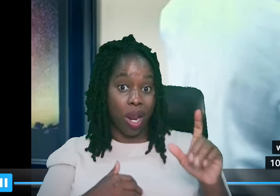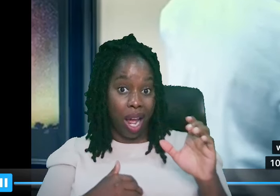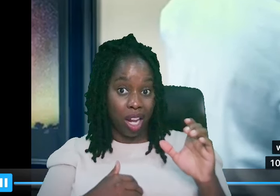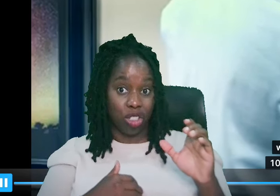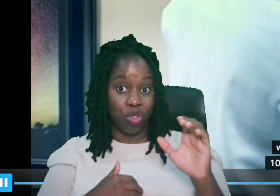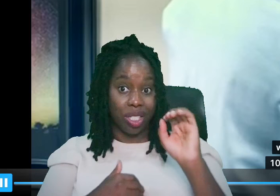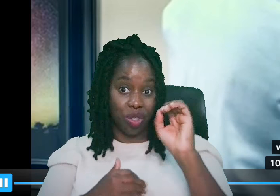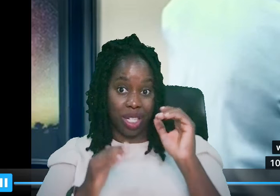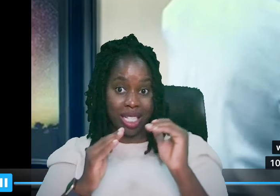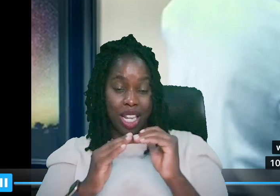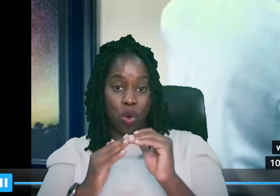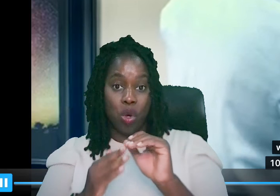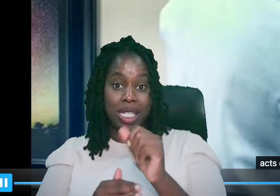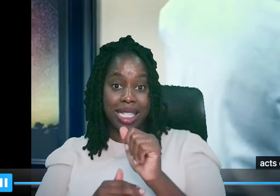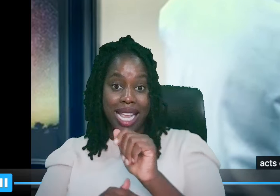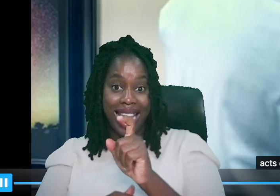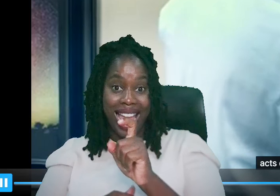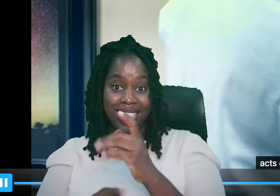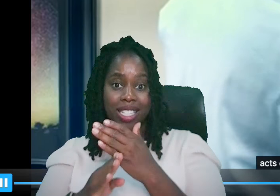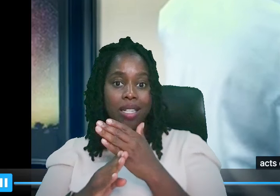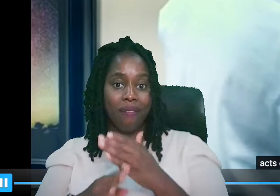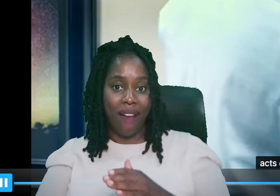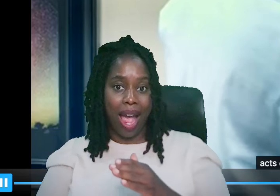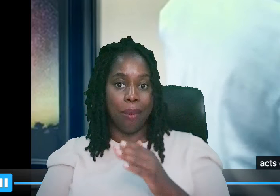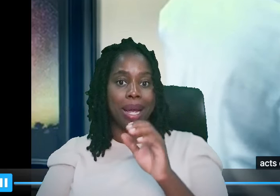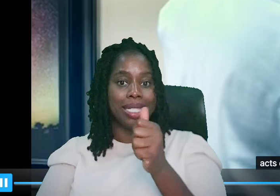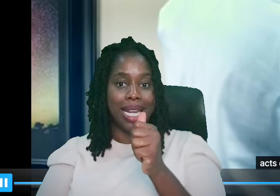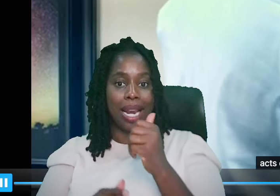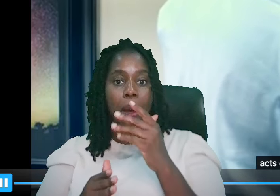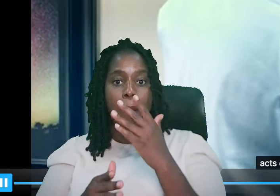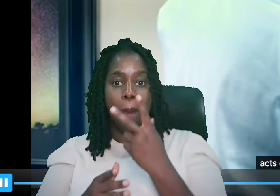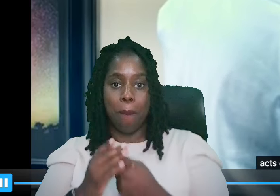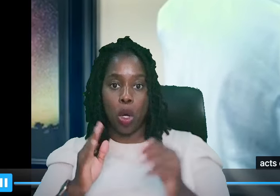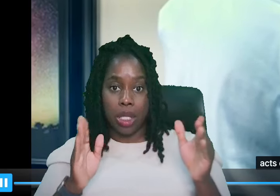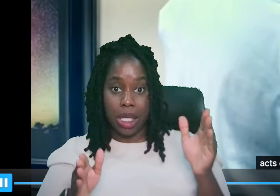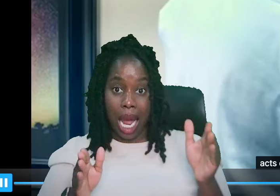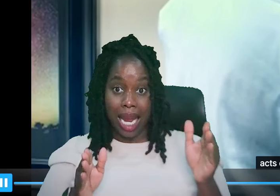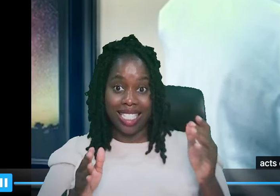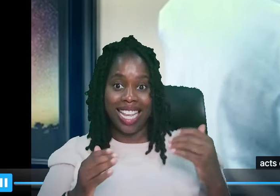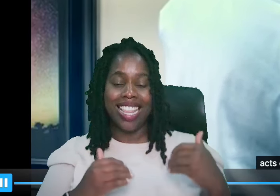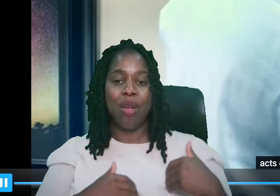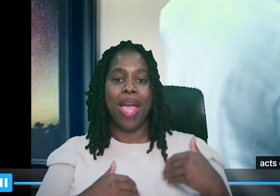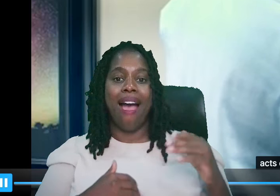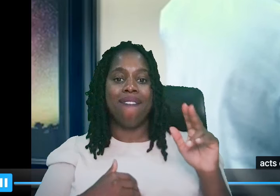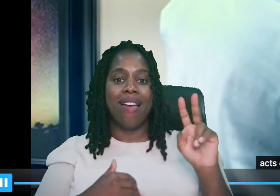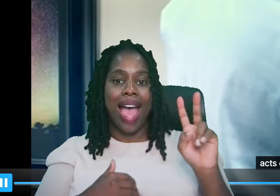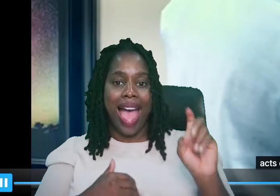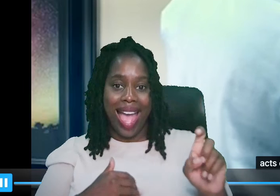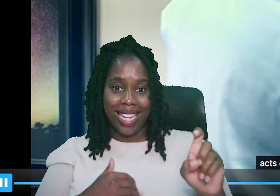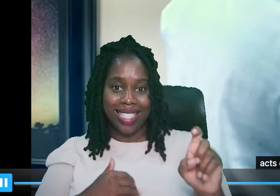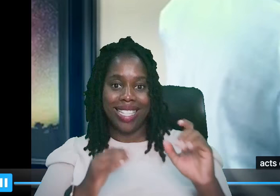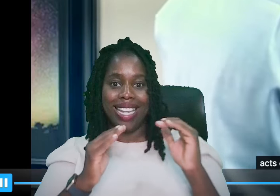10x. We can then divide by 10 on both sides. And we get x equaling 10.